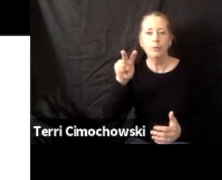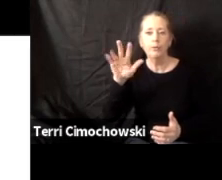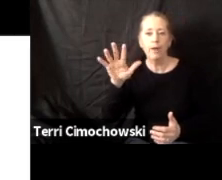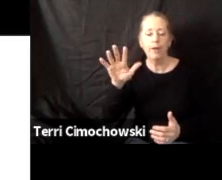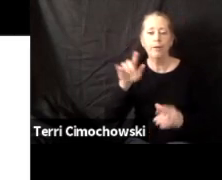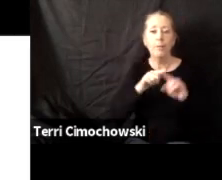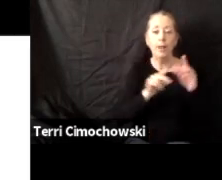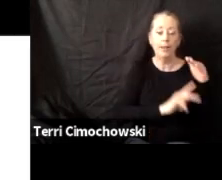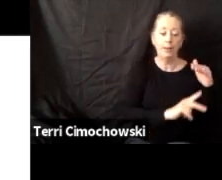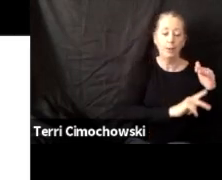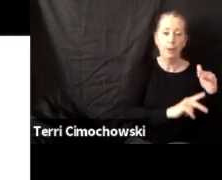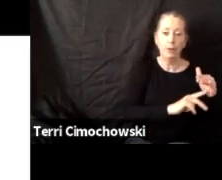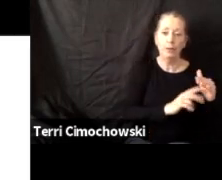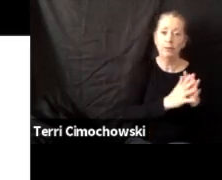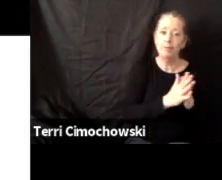kindergarten,